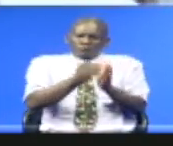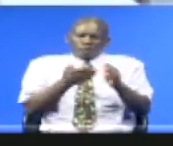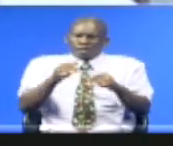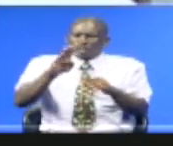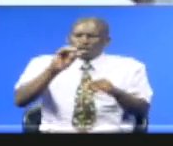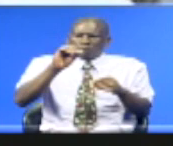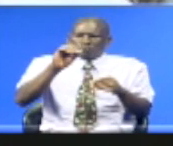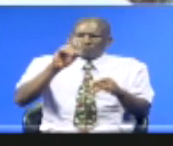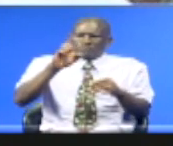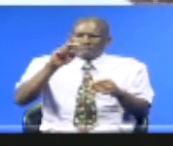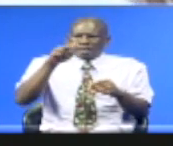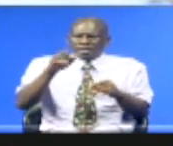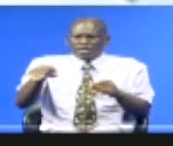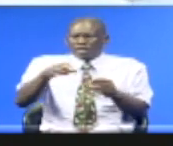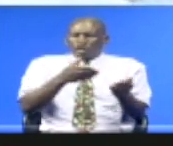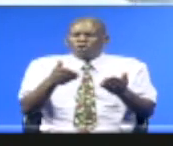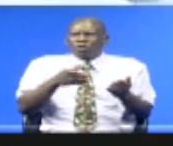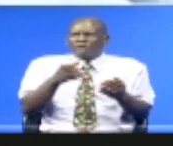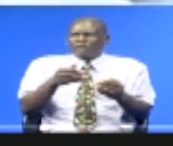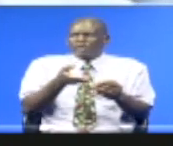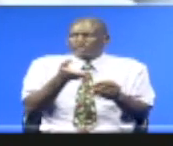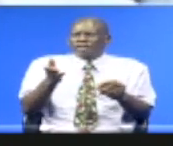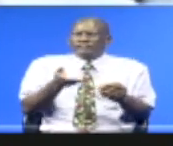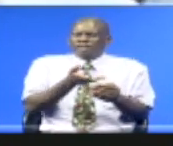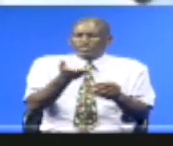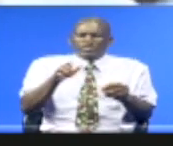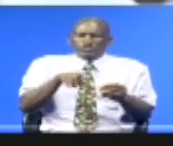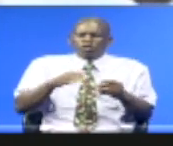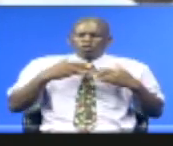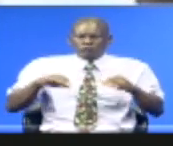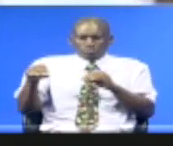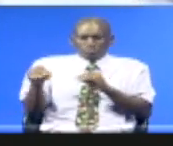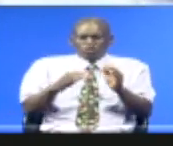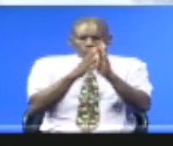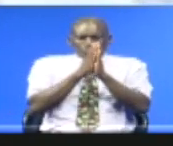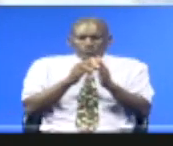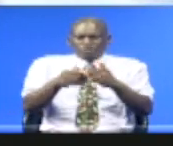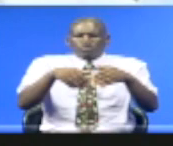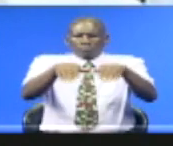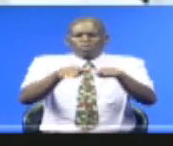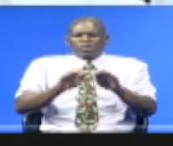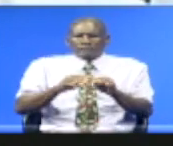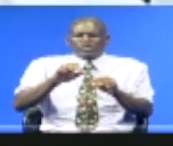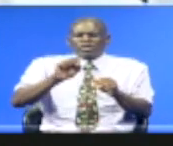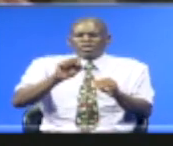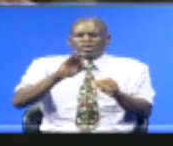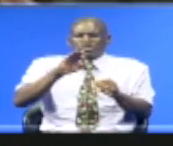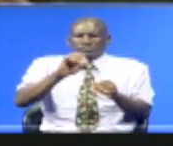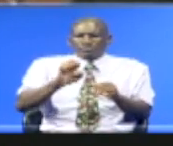area, where his body will be taken to Masjid Nur for special Muslim prayers before being laid to rest at Saif Halwa Muslim